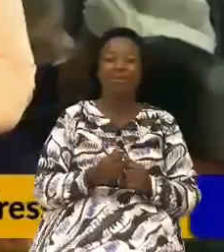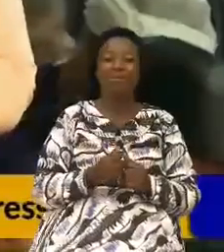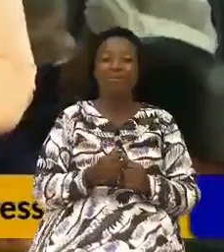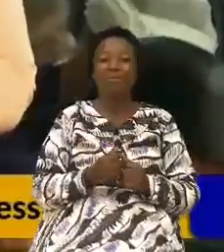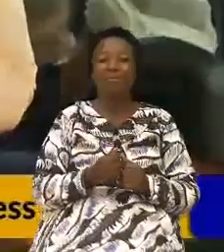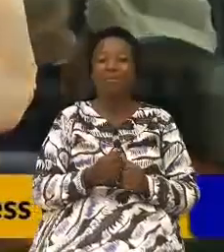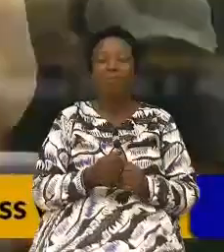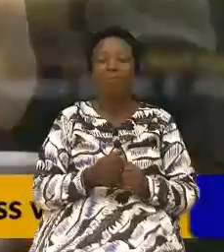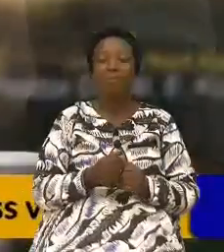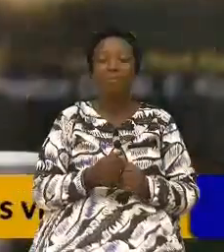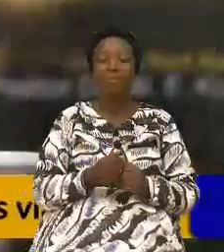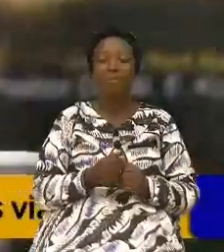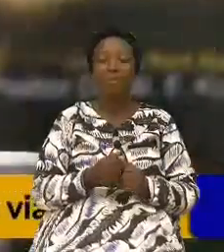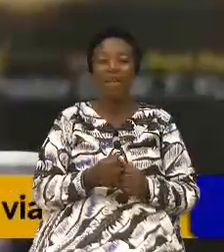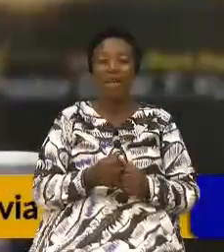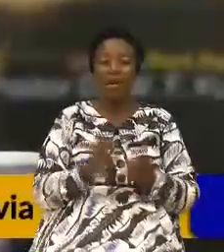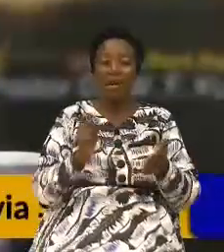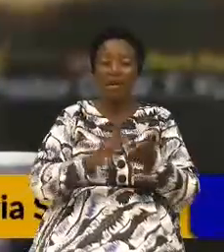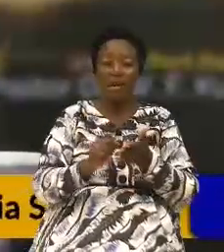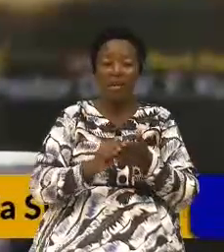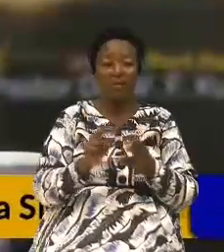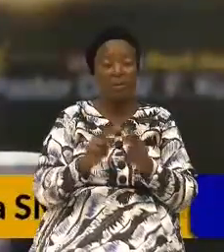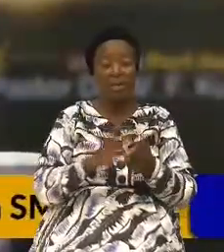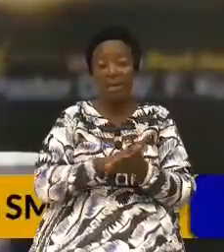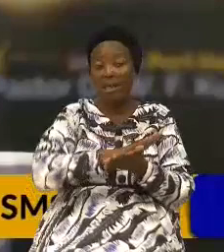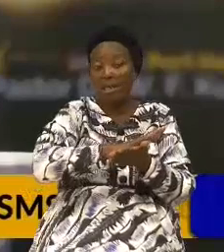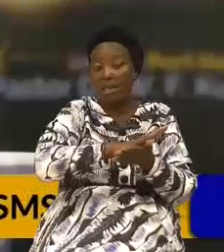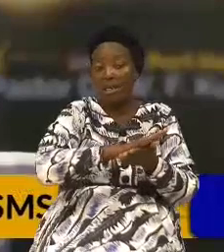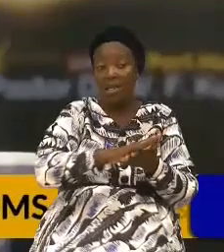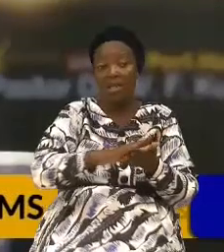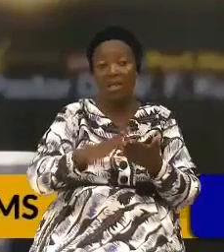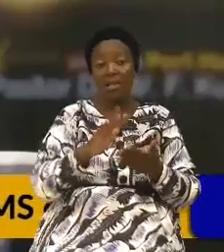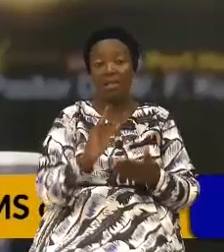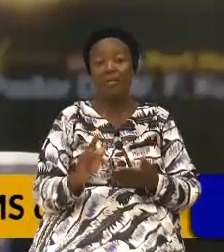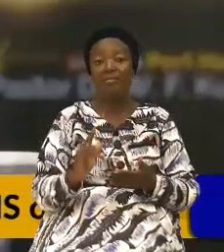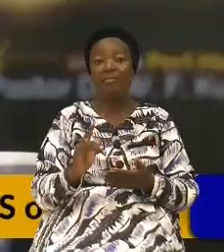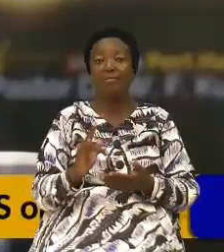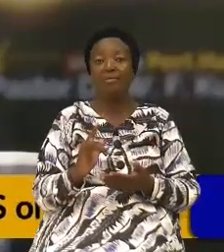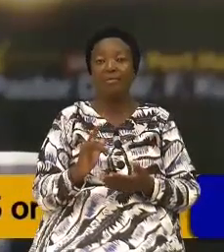Speed and accuracy is what we need from you.